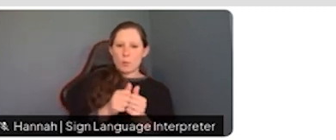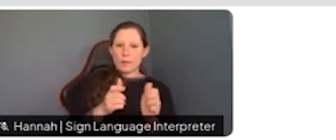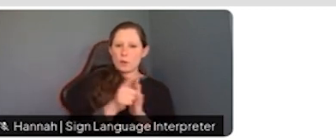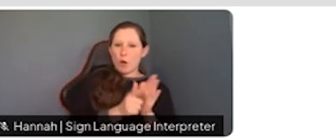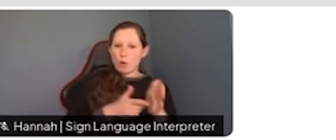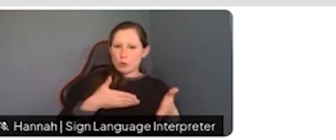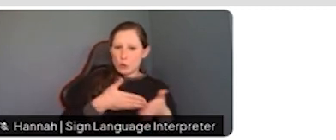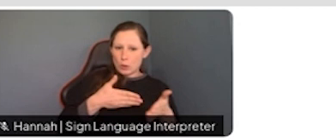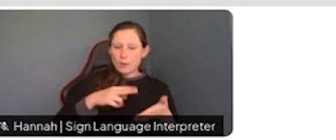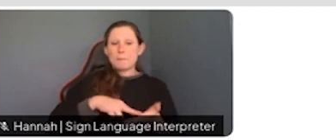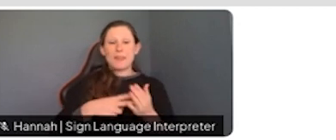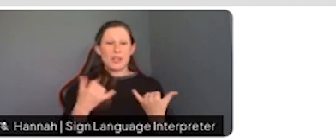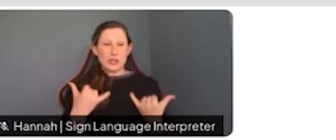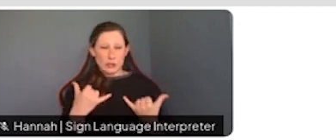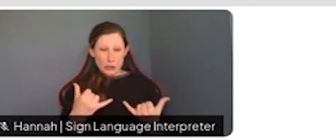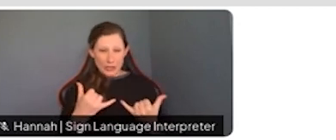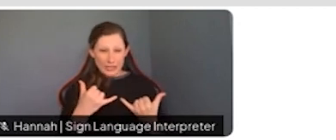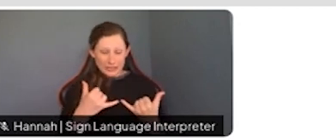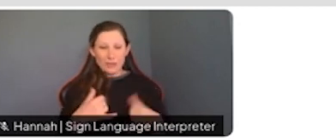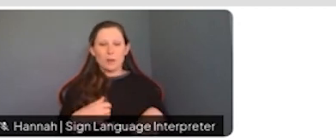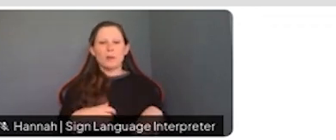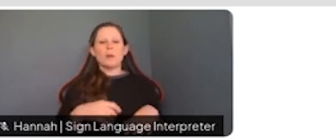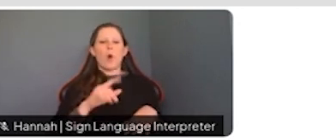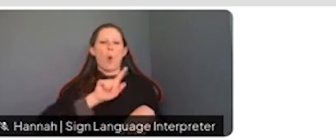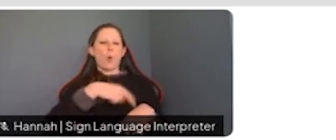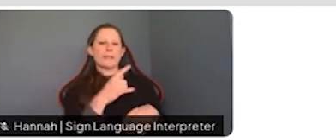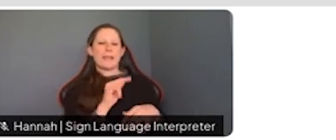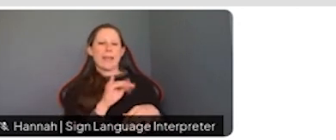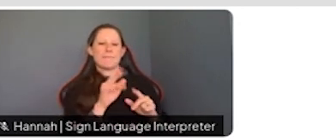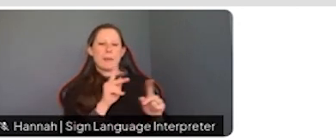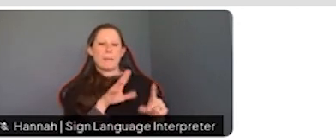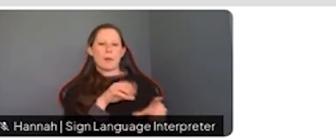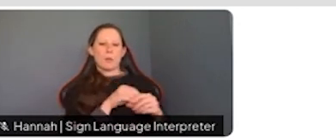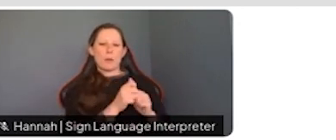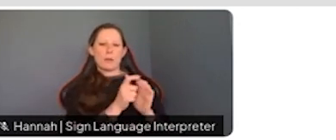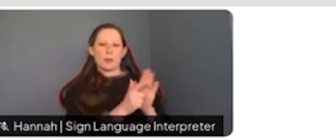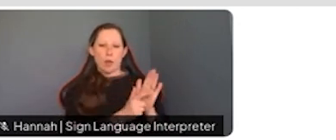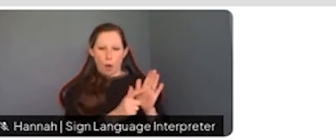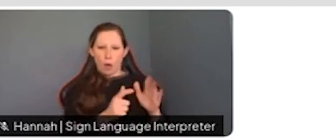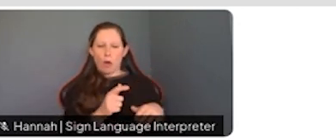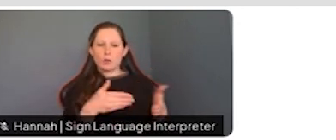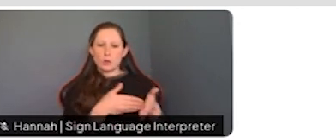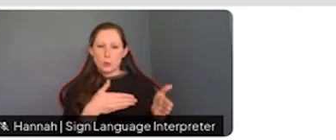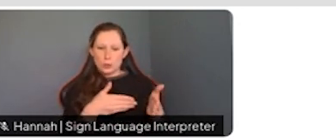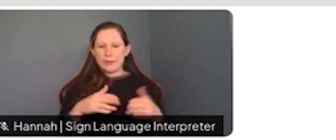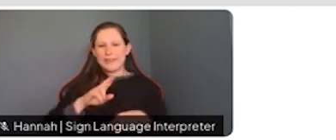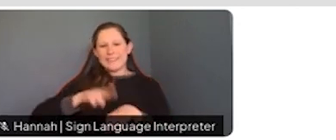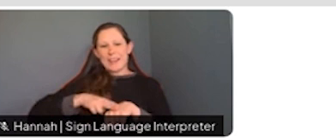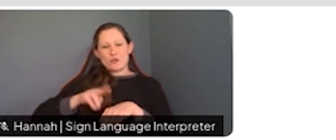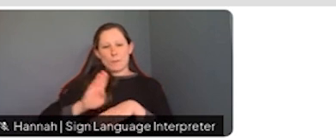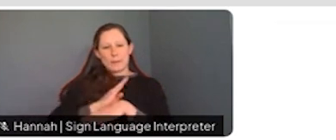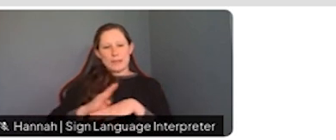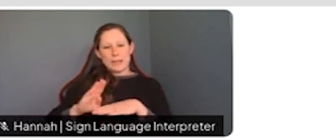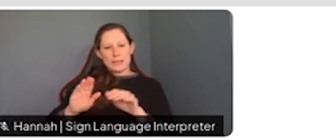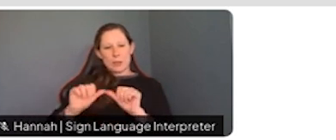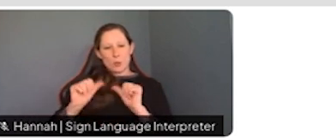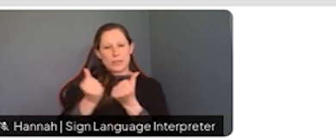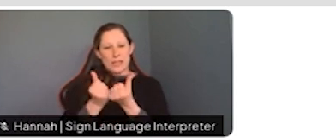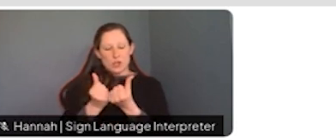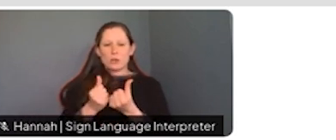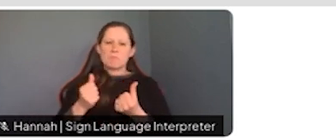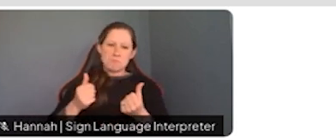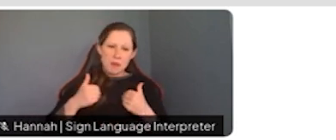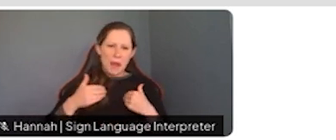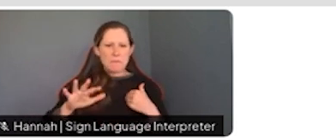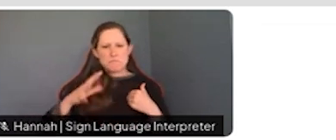ruling is limited to parties of the lawsuit, and that would be the National Small Business Association, which had approximately 65,000